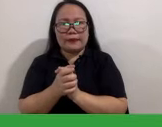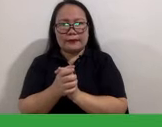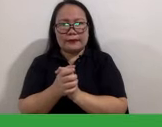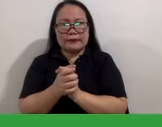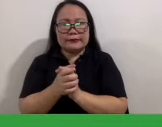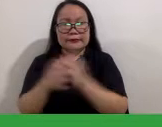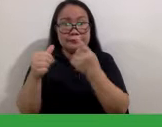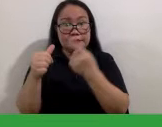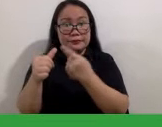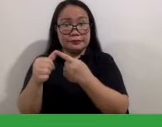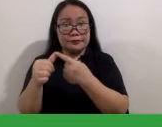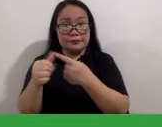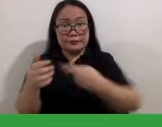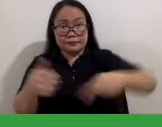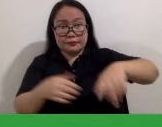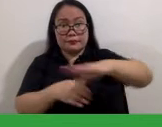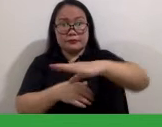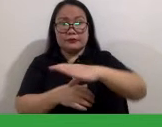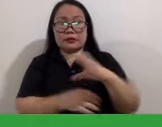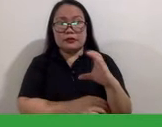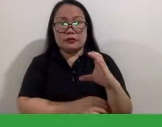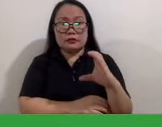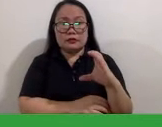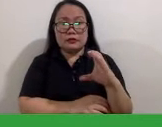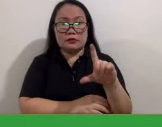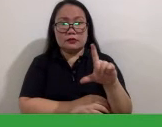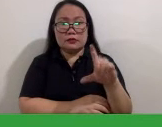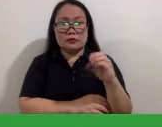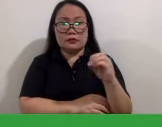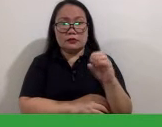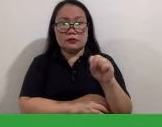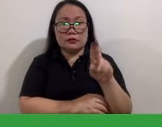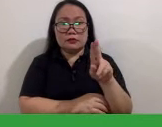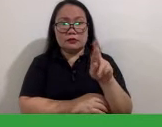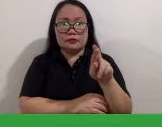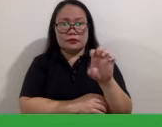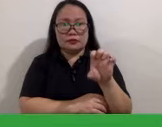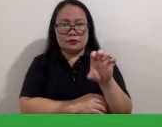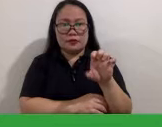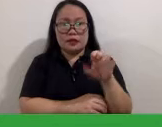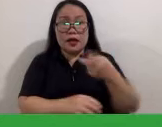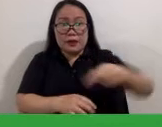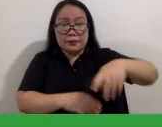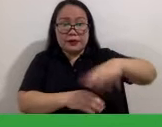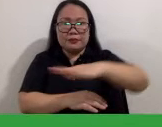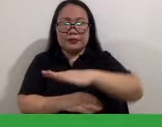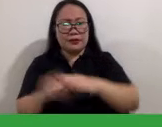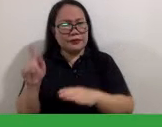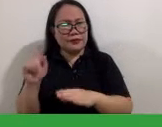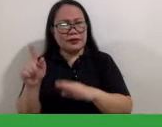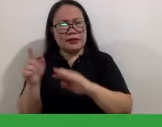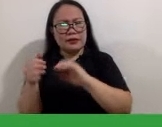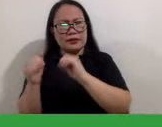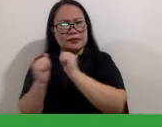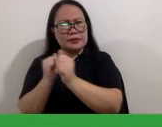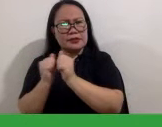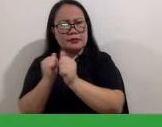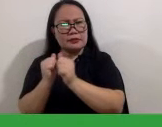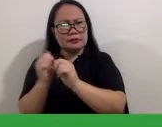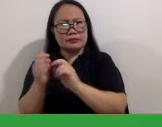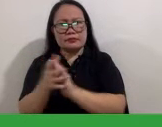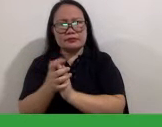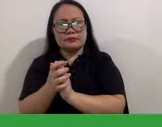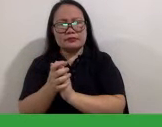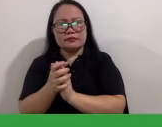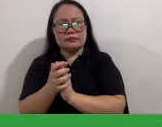first property. So we have the closure property. So what do we mean by closure